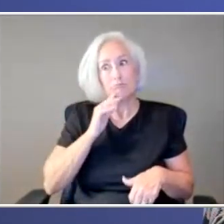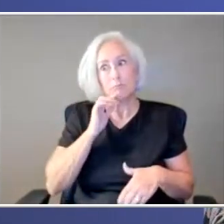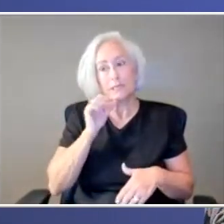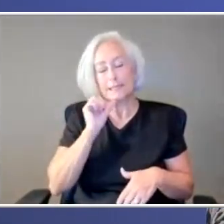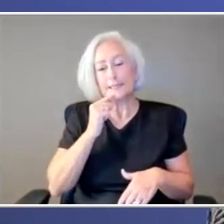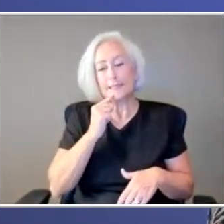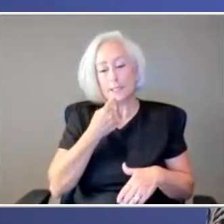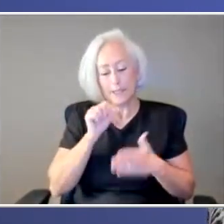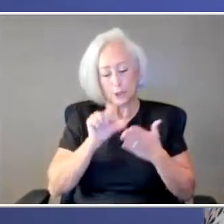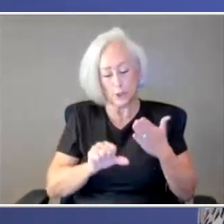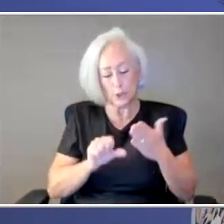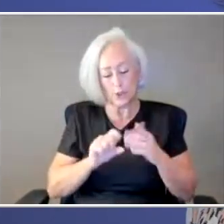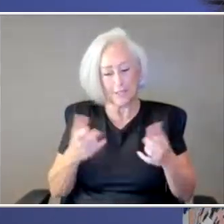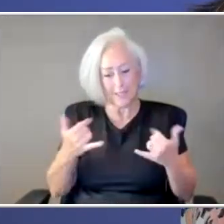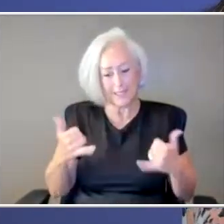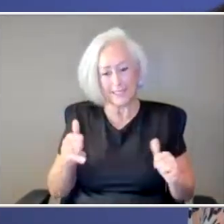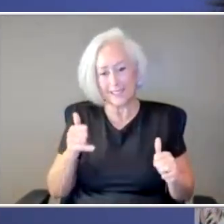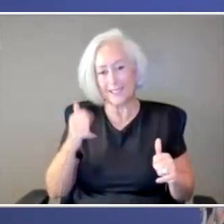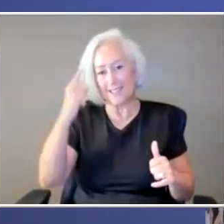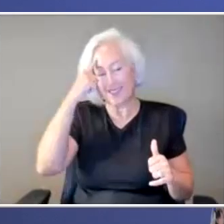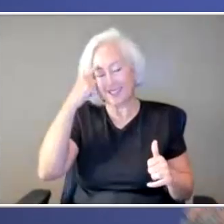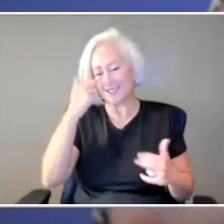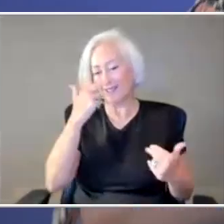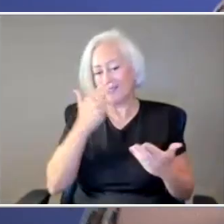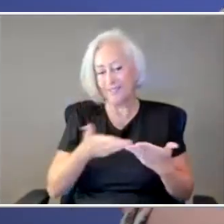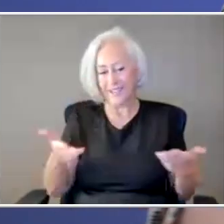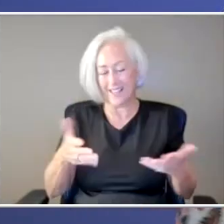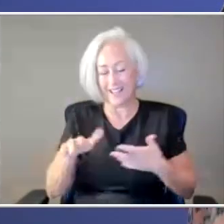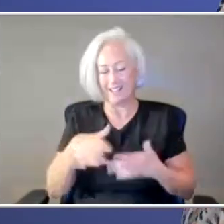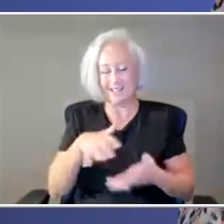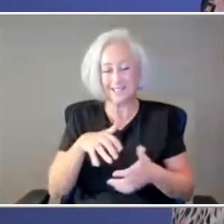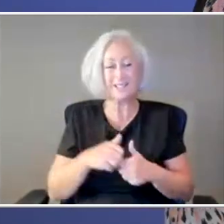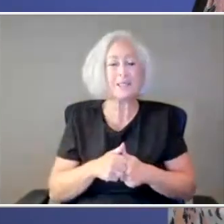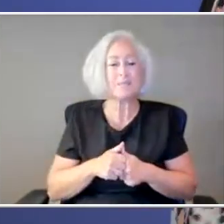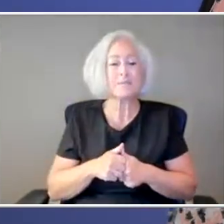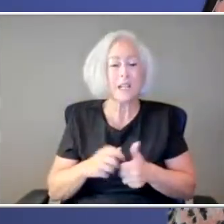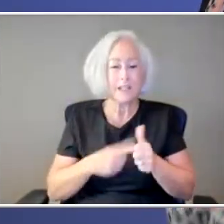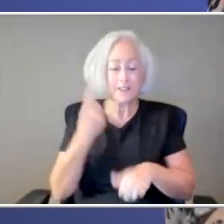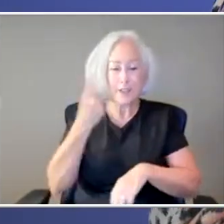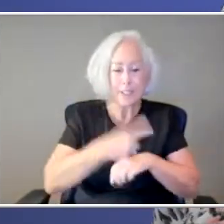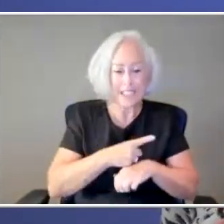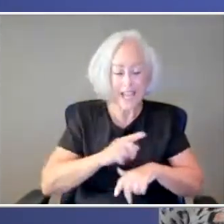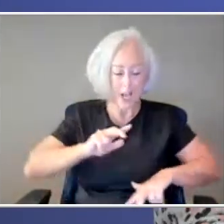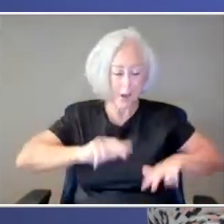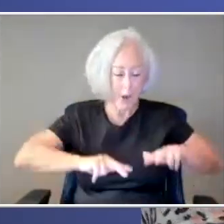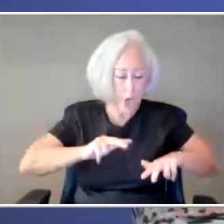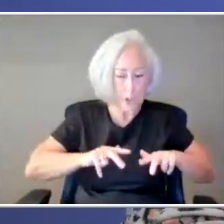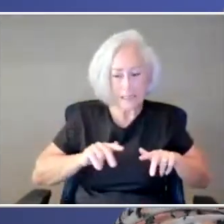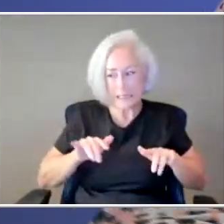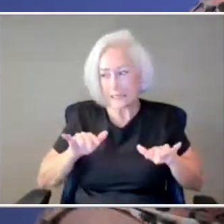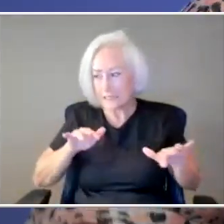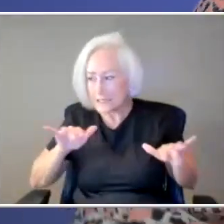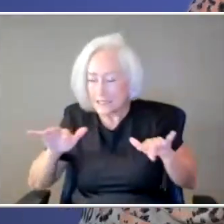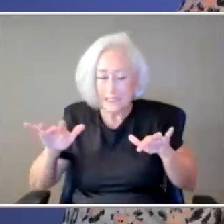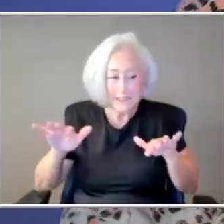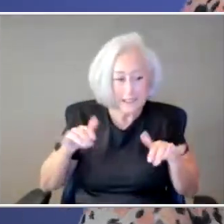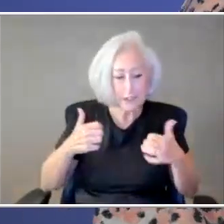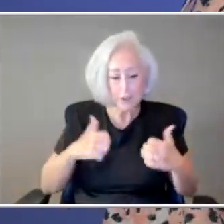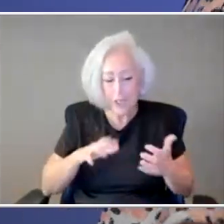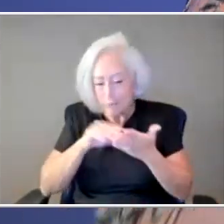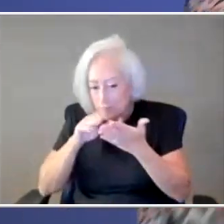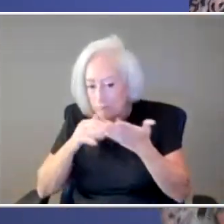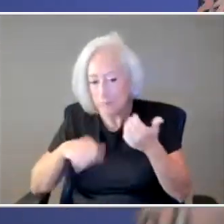and sometimes it's like the first day is a little awkward, and we're all just kind of tiptoeing and getting to know each other, and then the second day I get in there, I